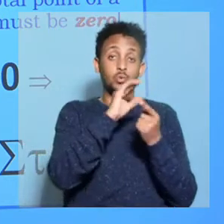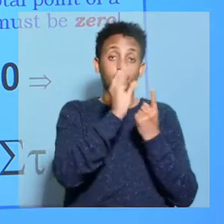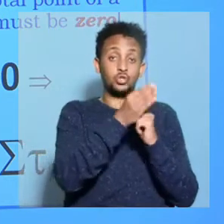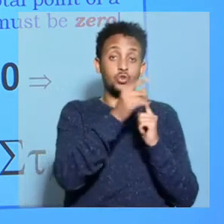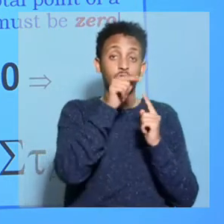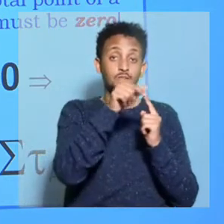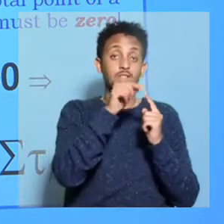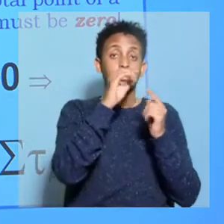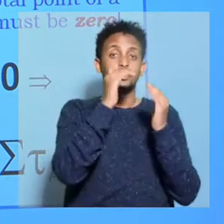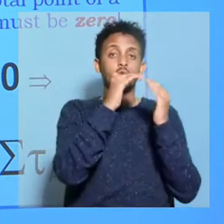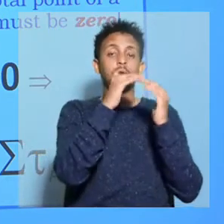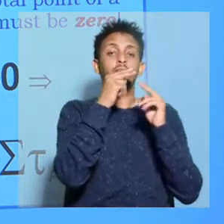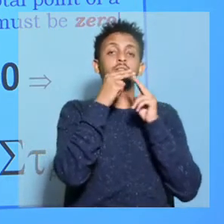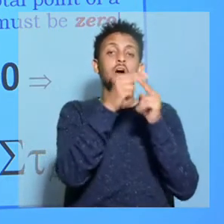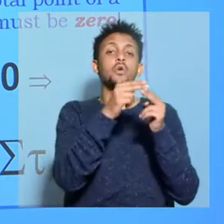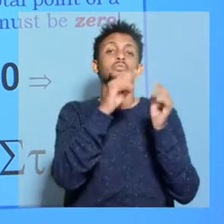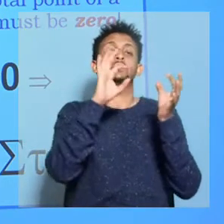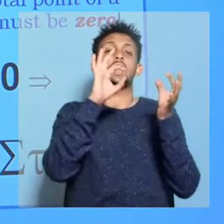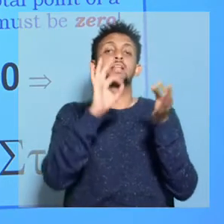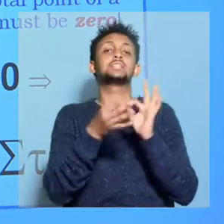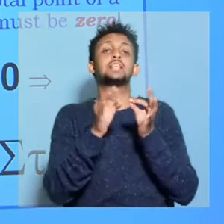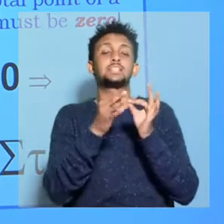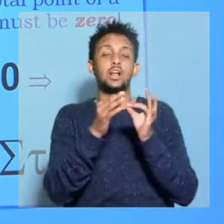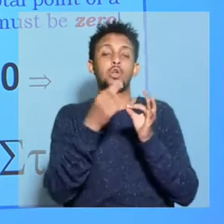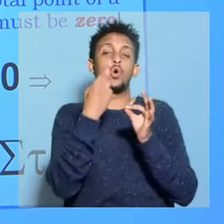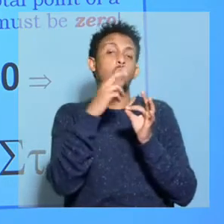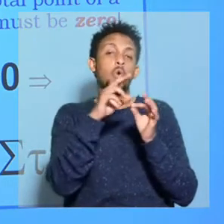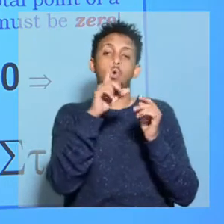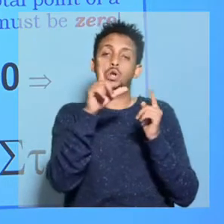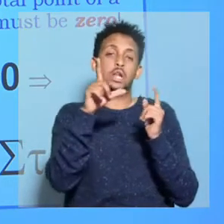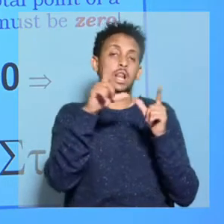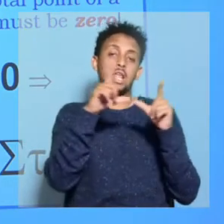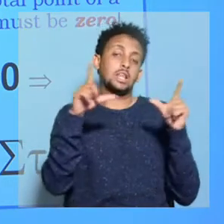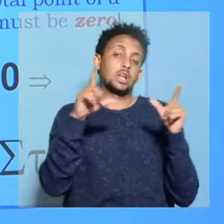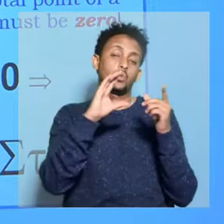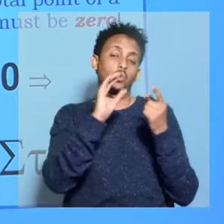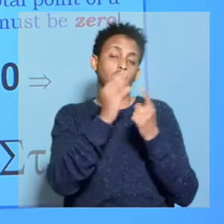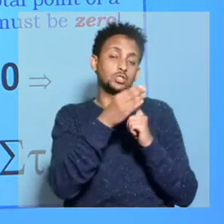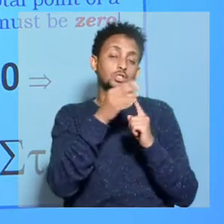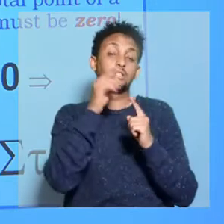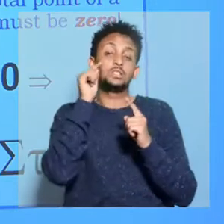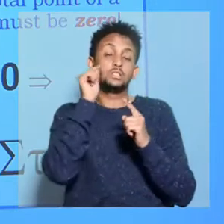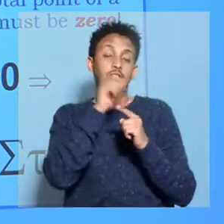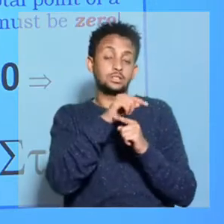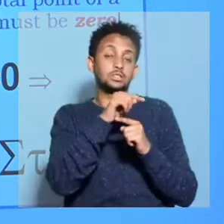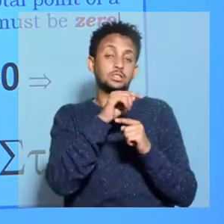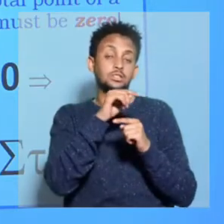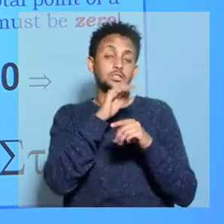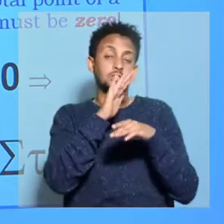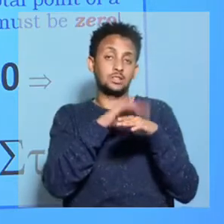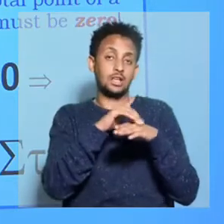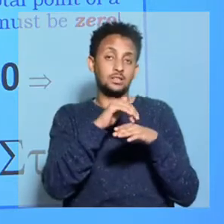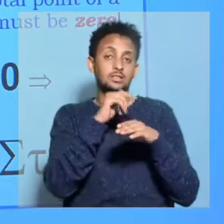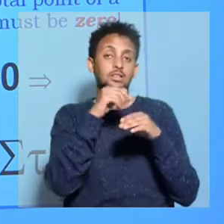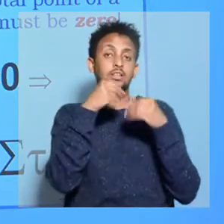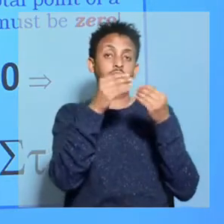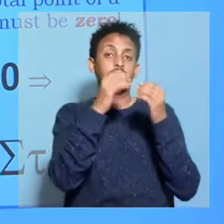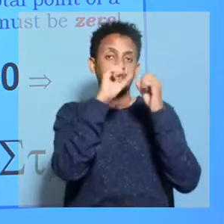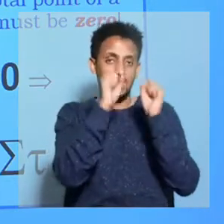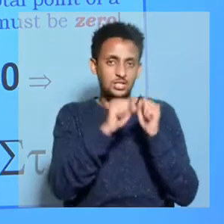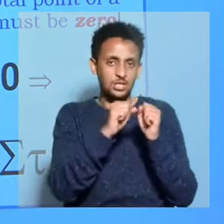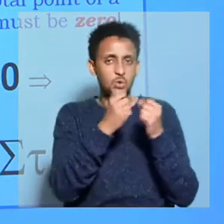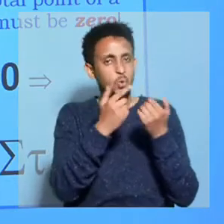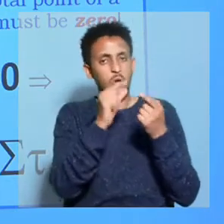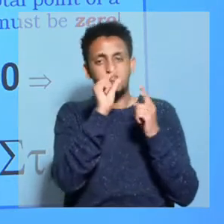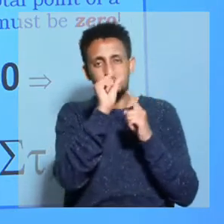of equilibrium is known to be translational condition or a linear condition. And it states that on a given structure, whether it is